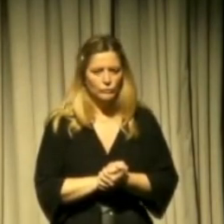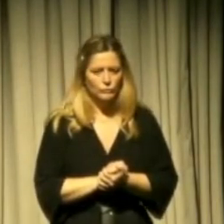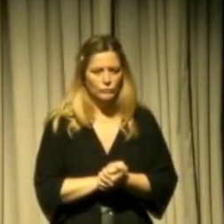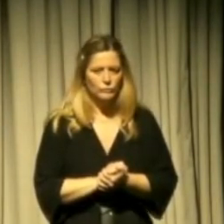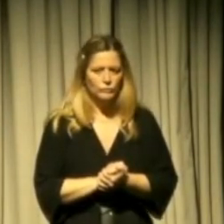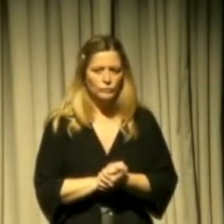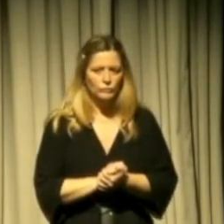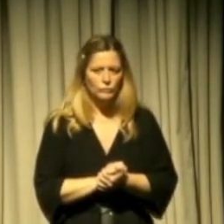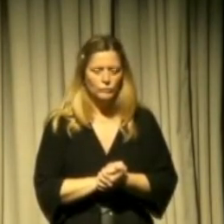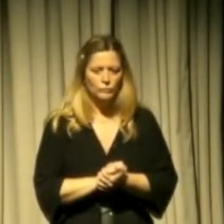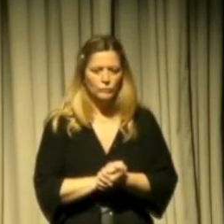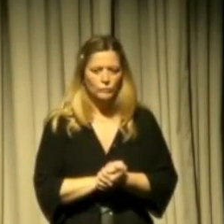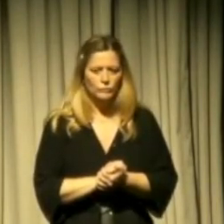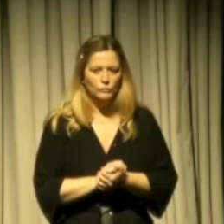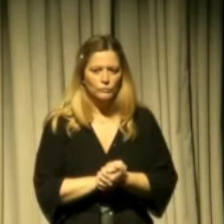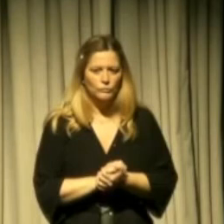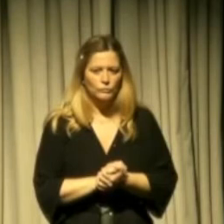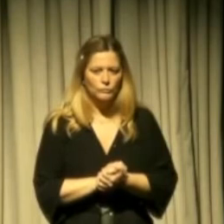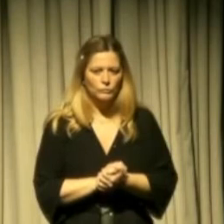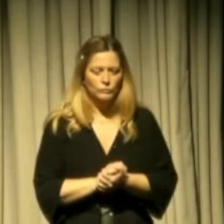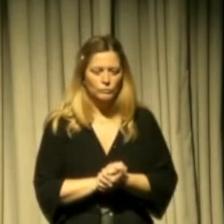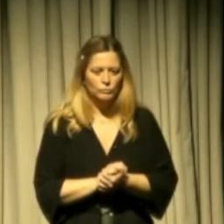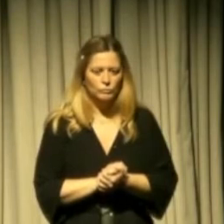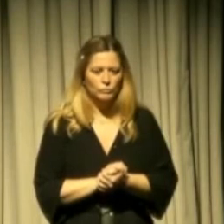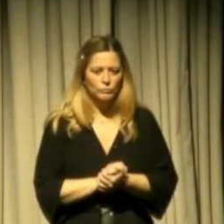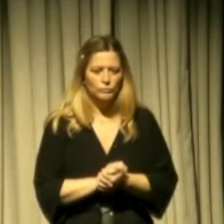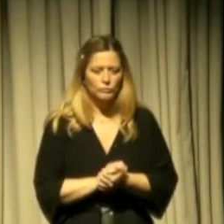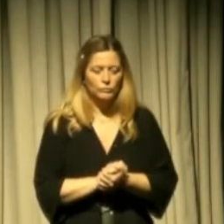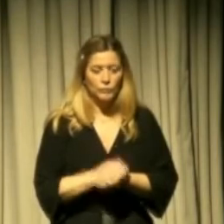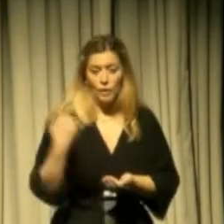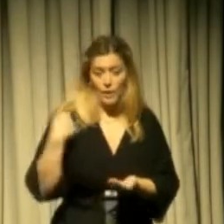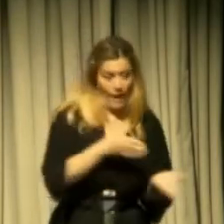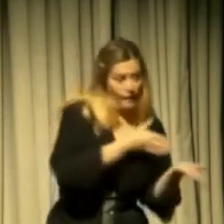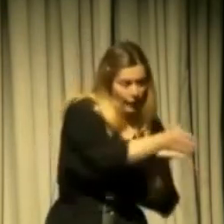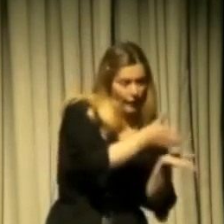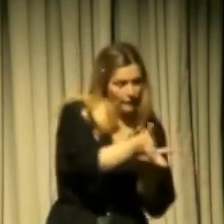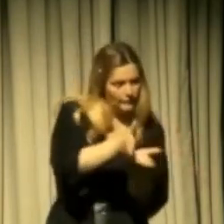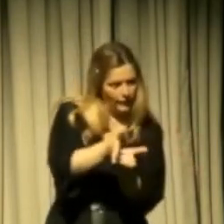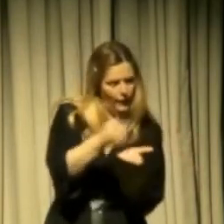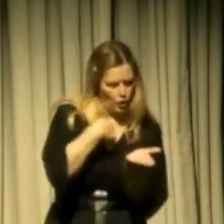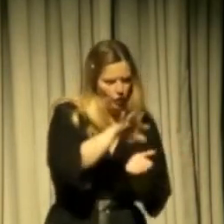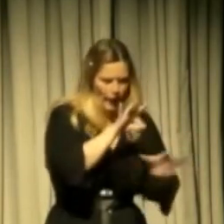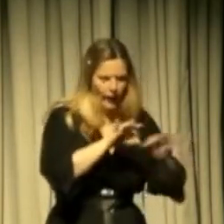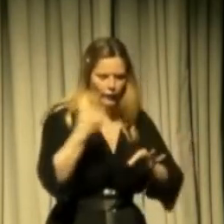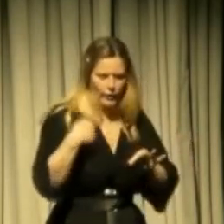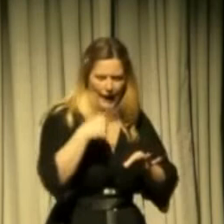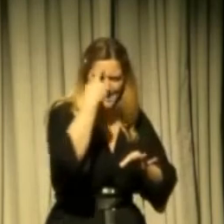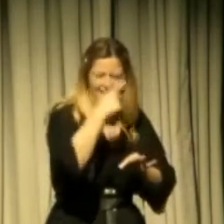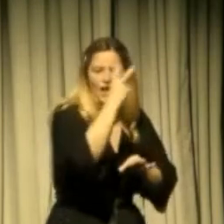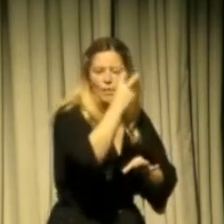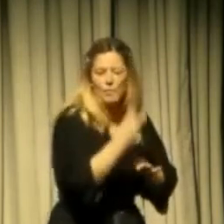now you've spotted the trend and you understand where it's coming from. Now you can think about like, how can I as a company